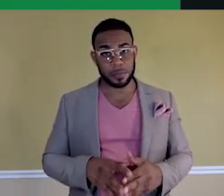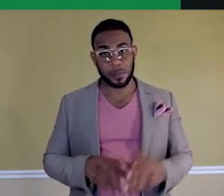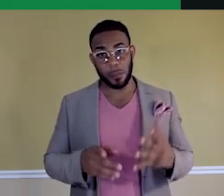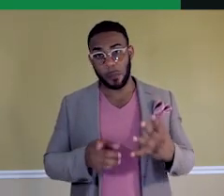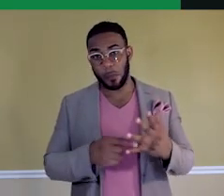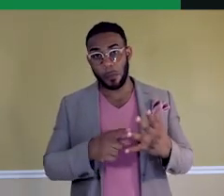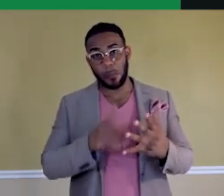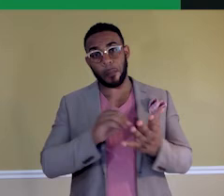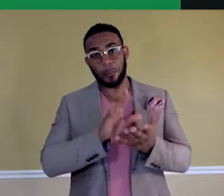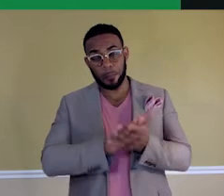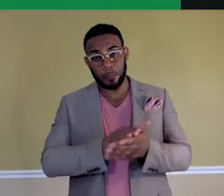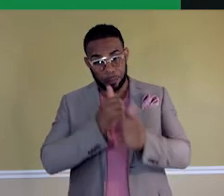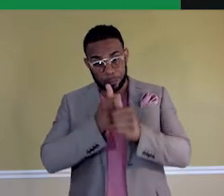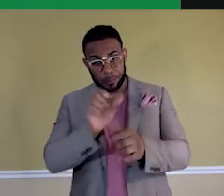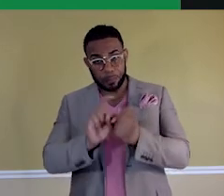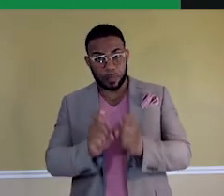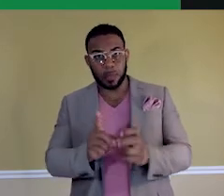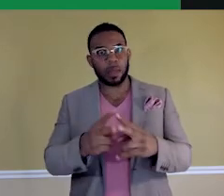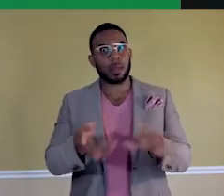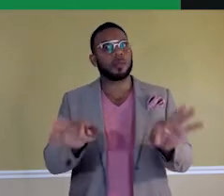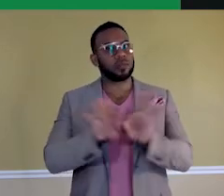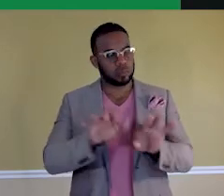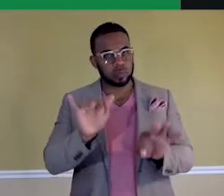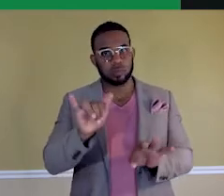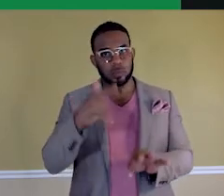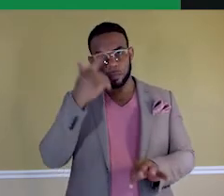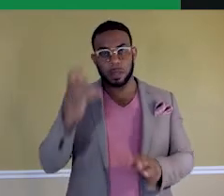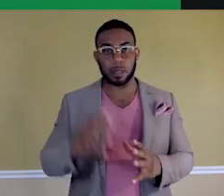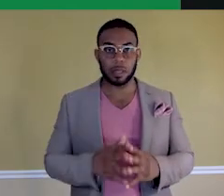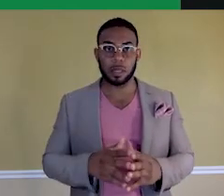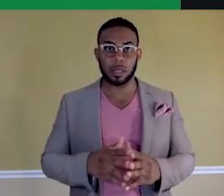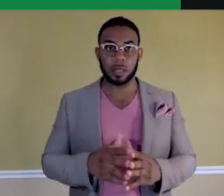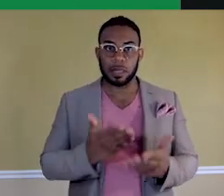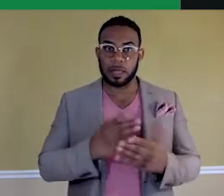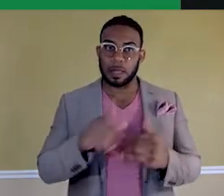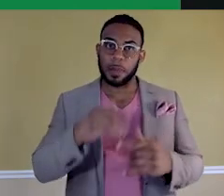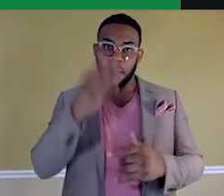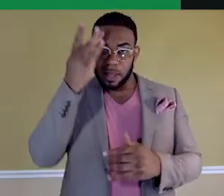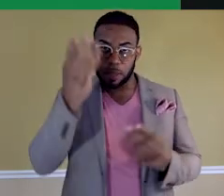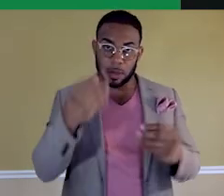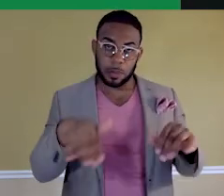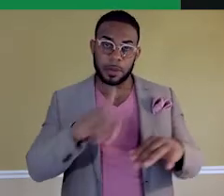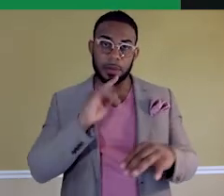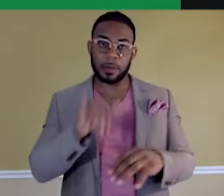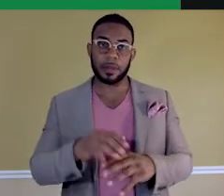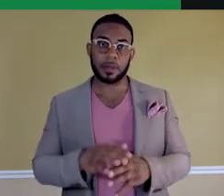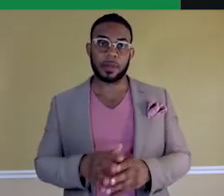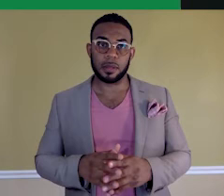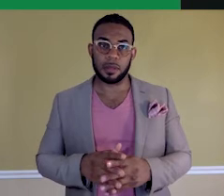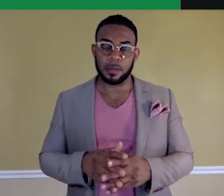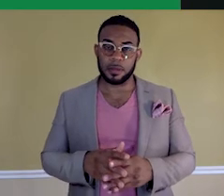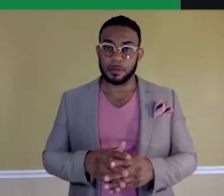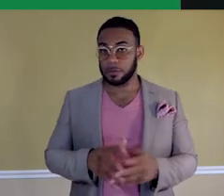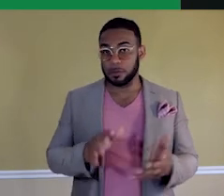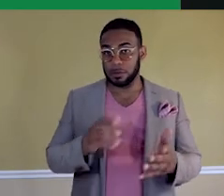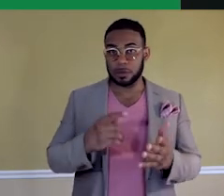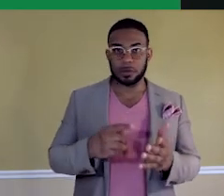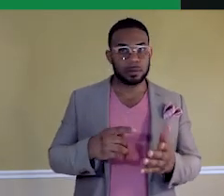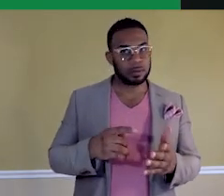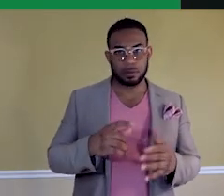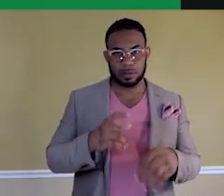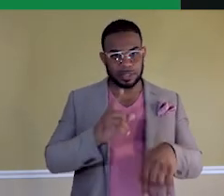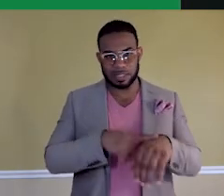thing, document and track your changes. This is very important because the thing about intellectual properties is that they are time